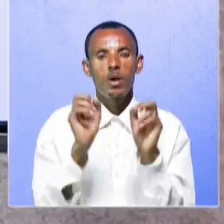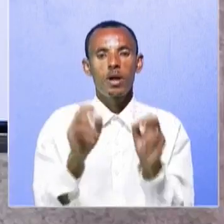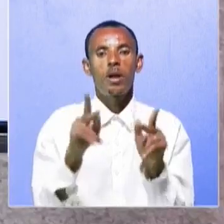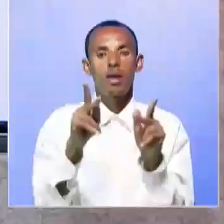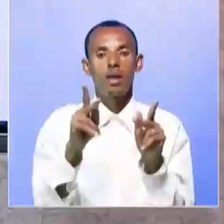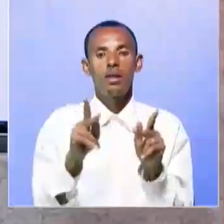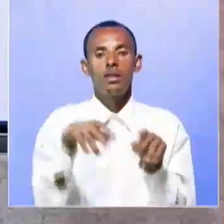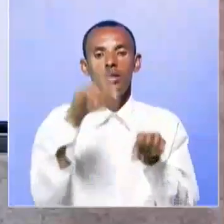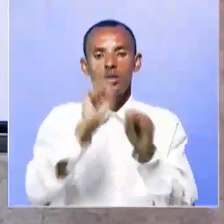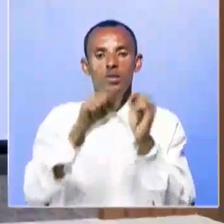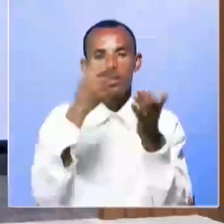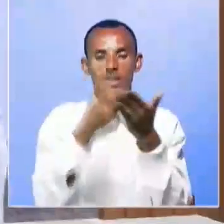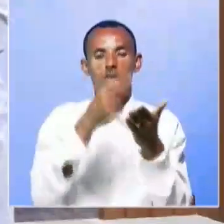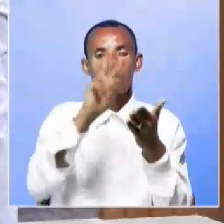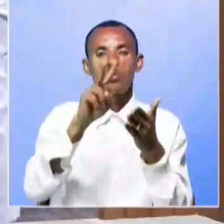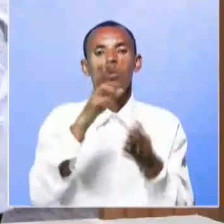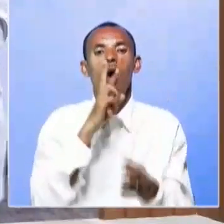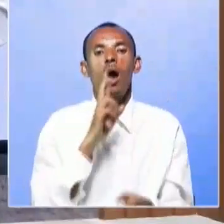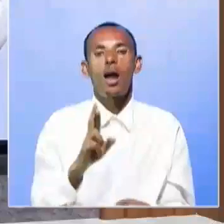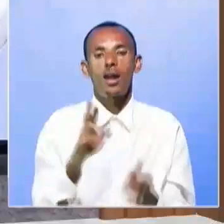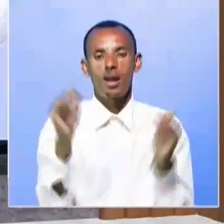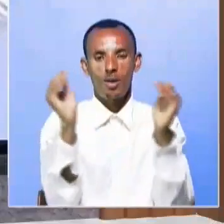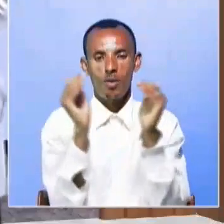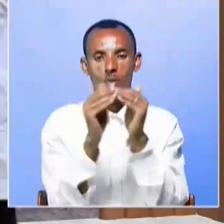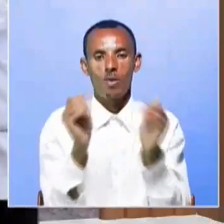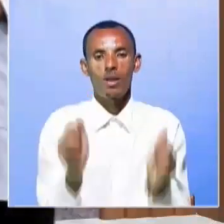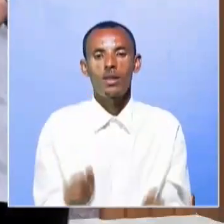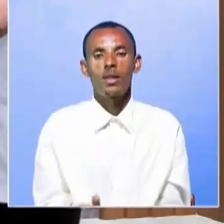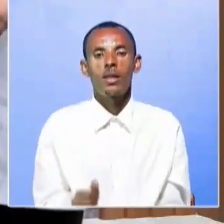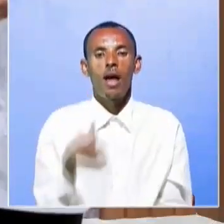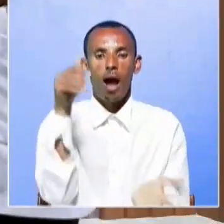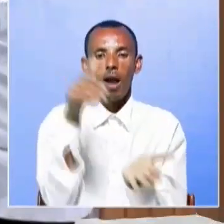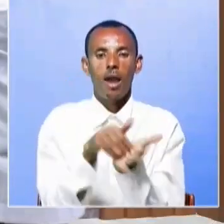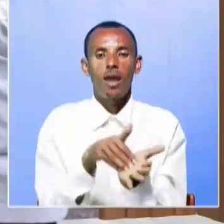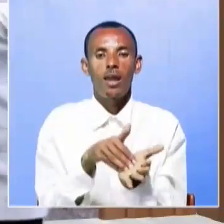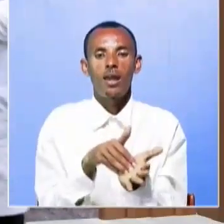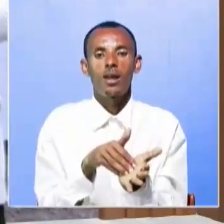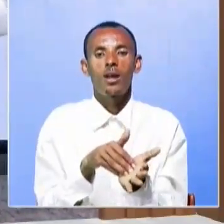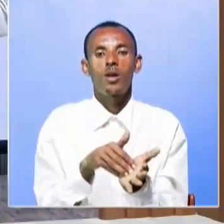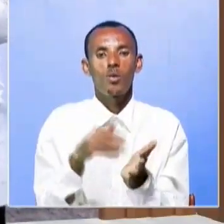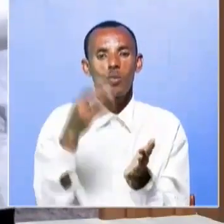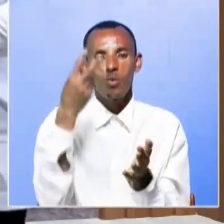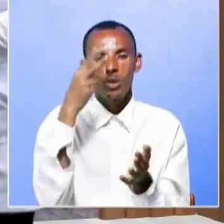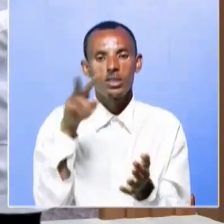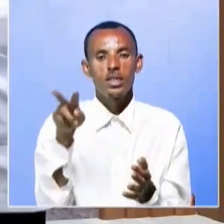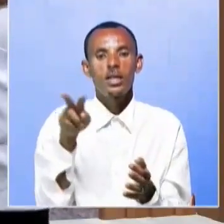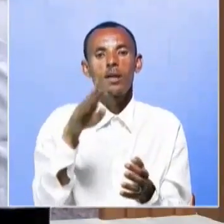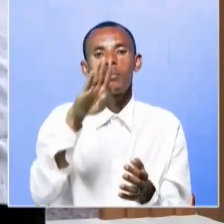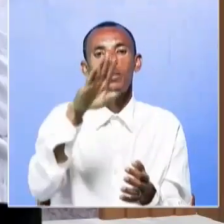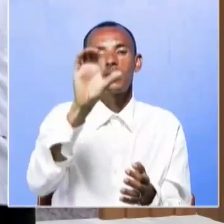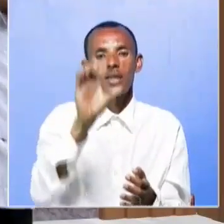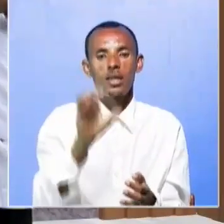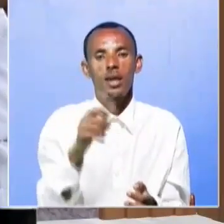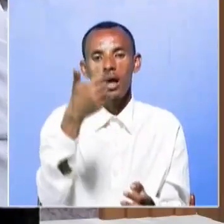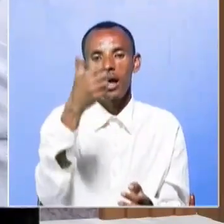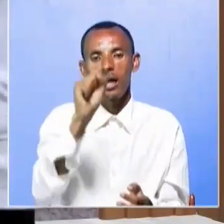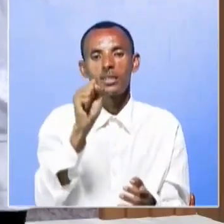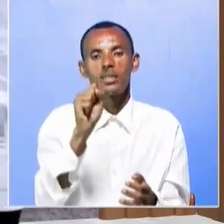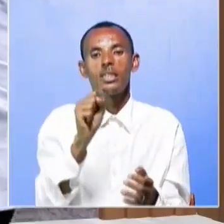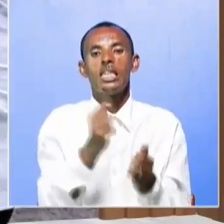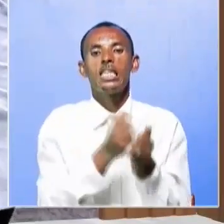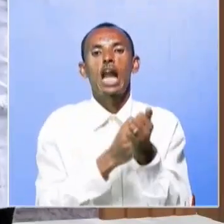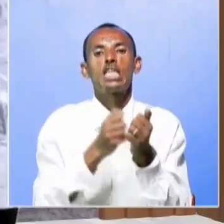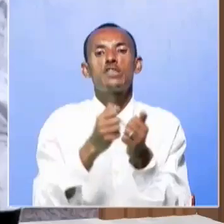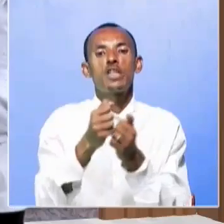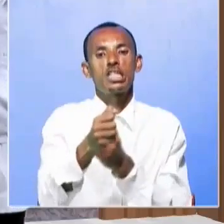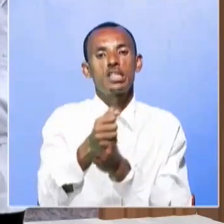Okay, so these two are congruent. Again, consider BC as a transversal for the